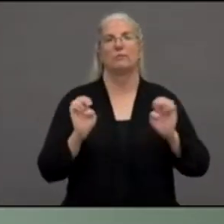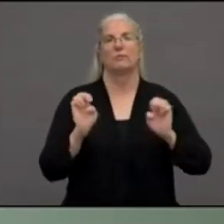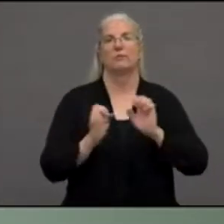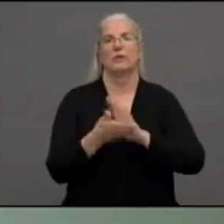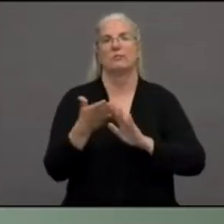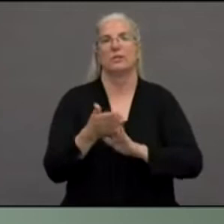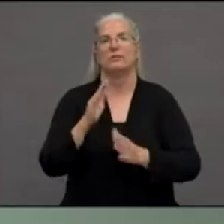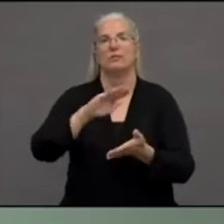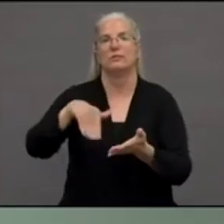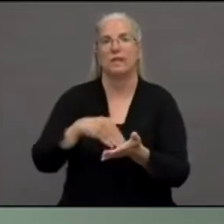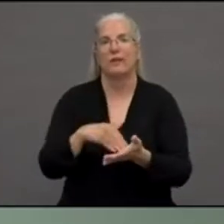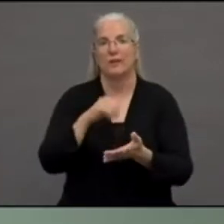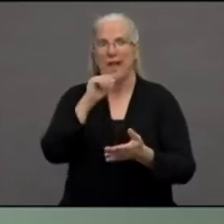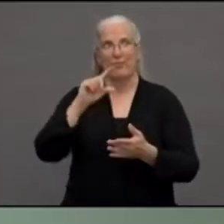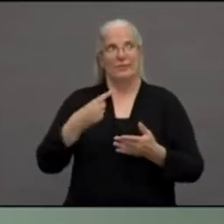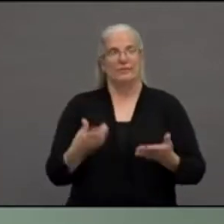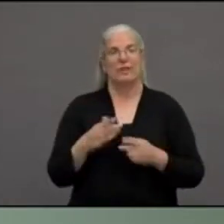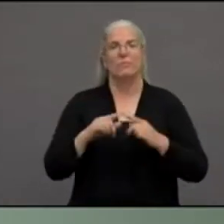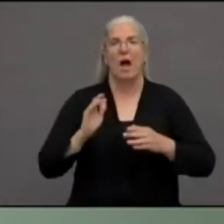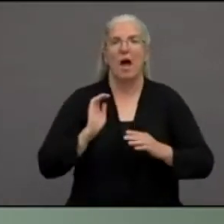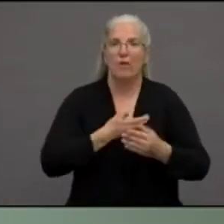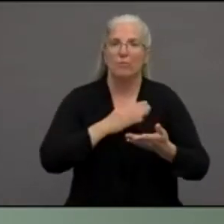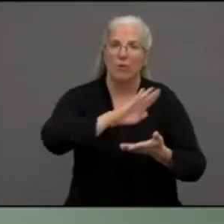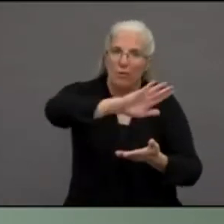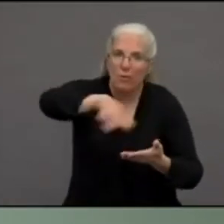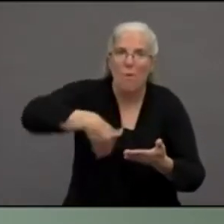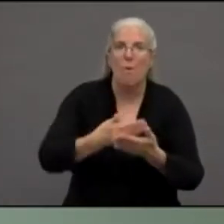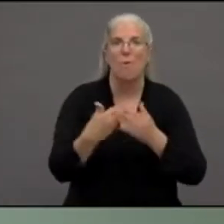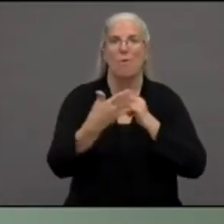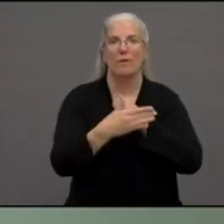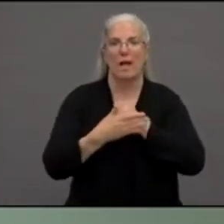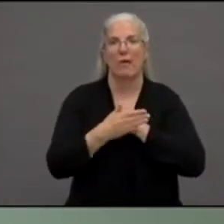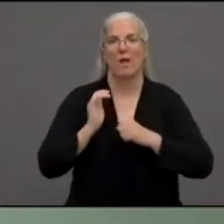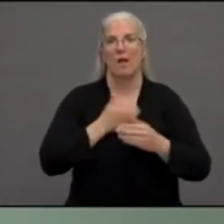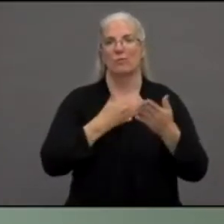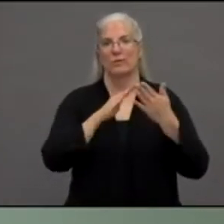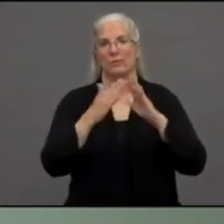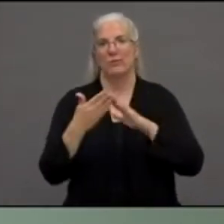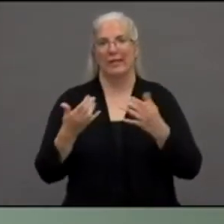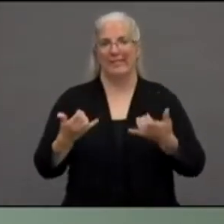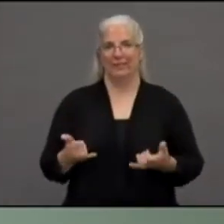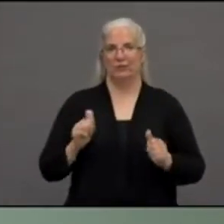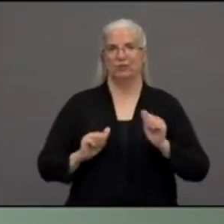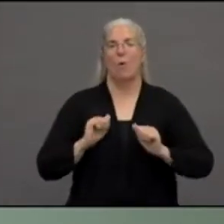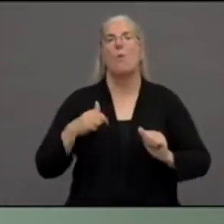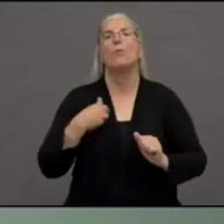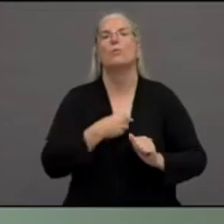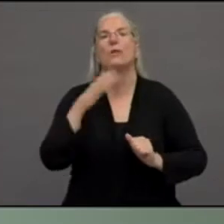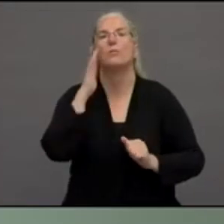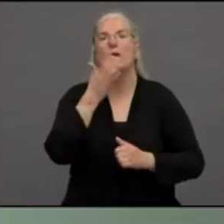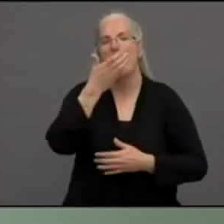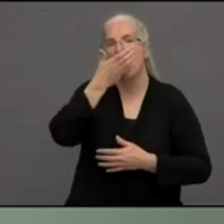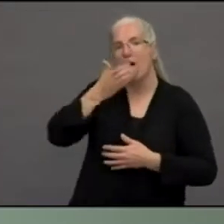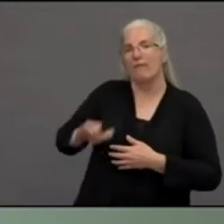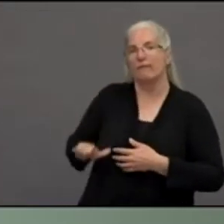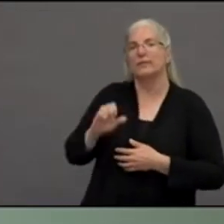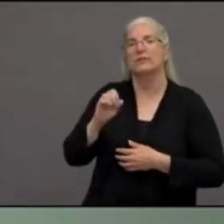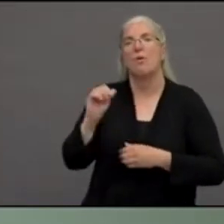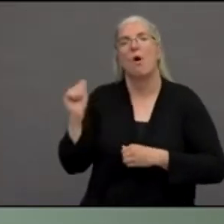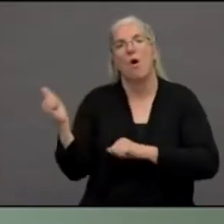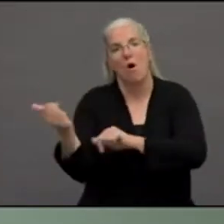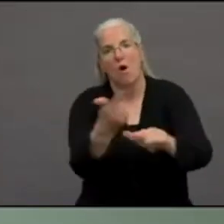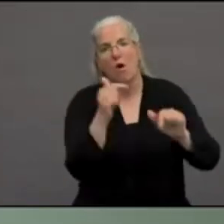this studio. During the broadcast, we remove our face masks so everyone can properly understand what we